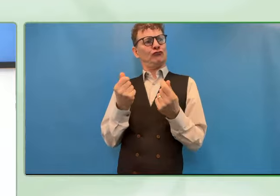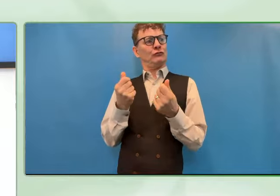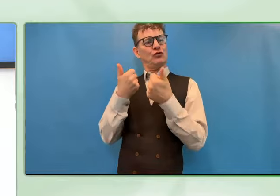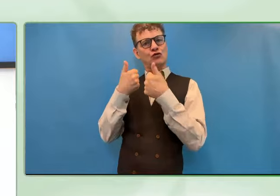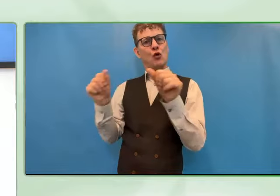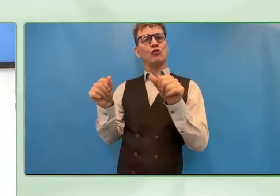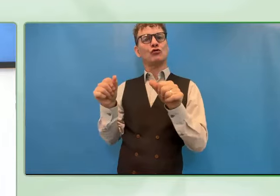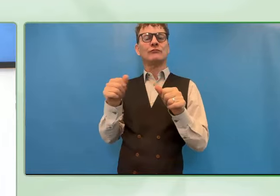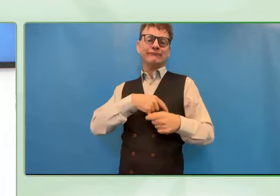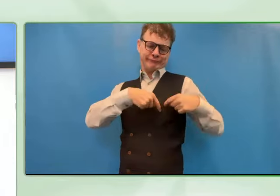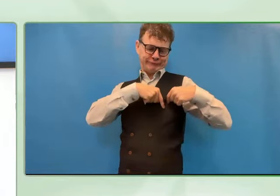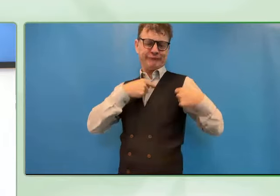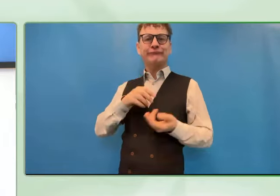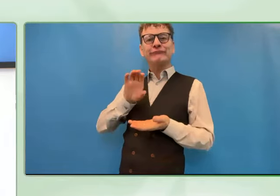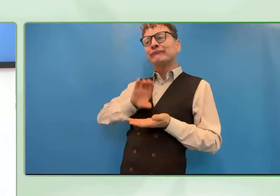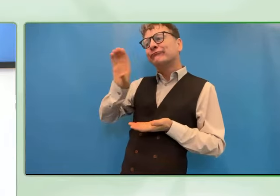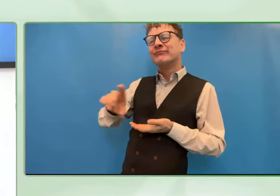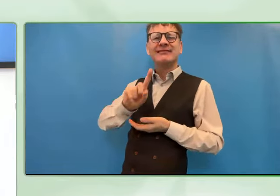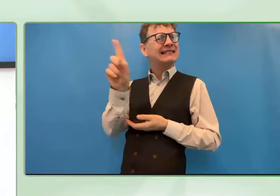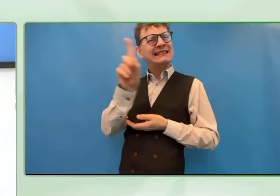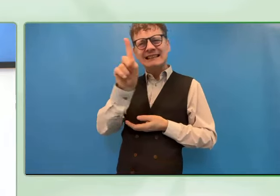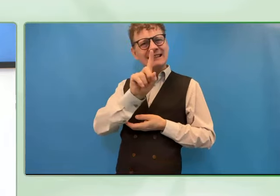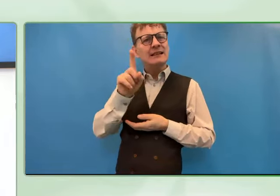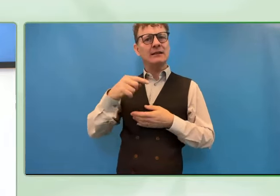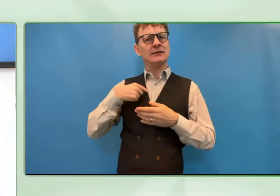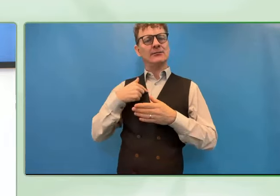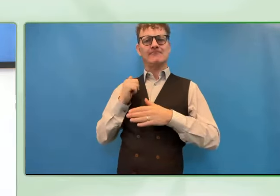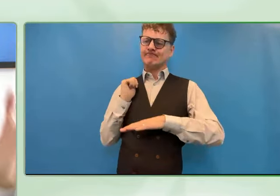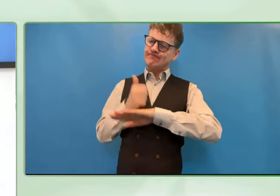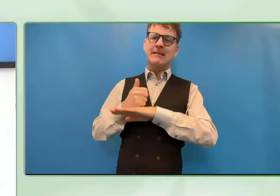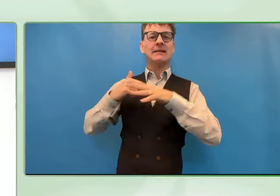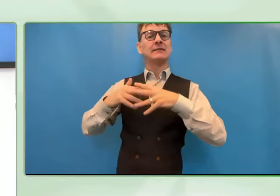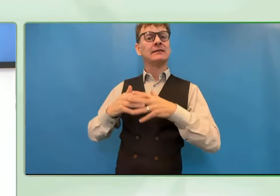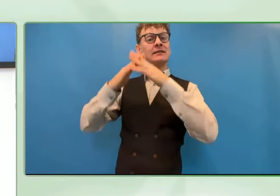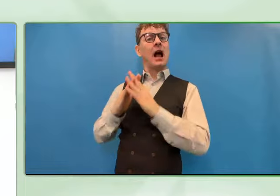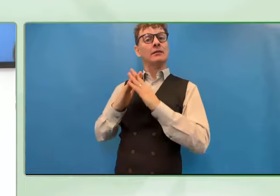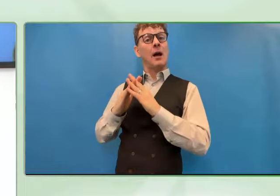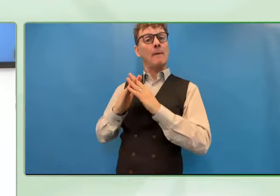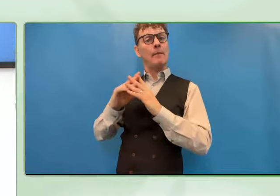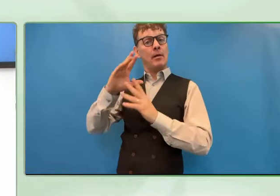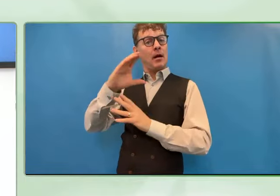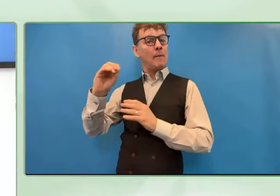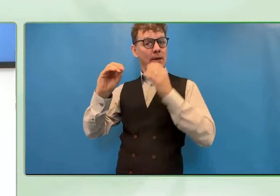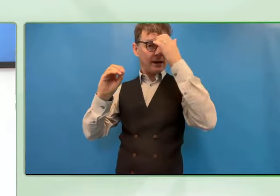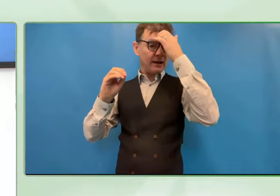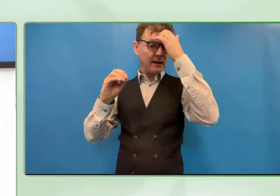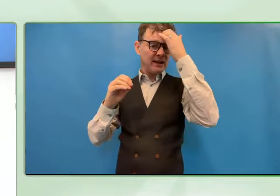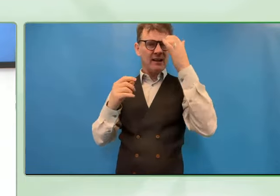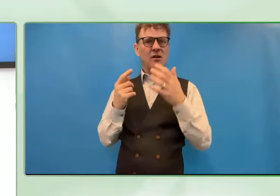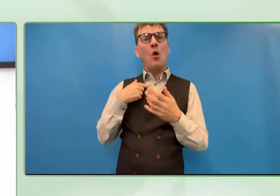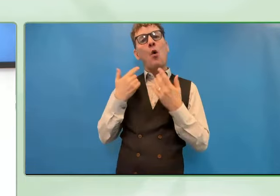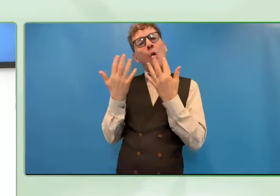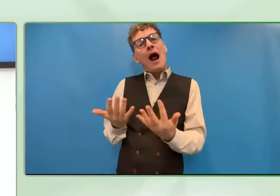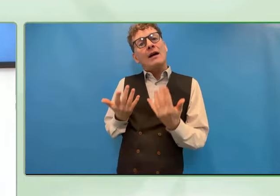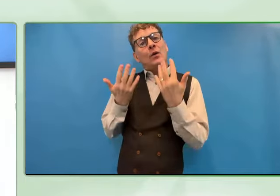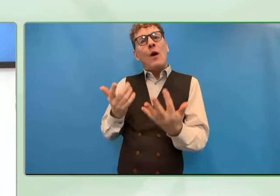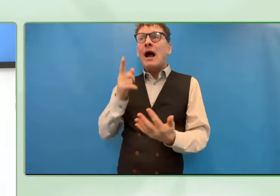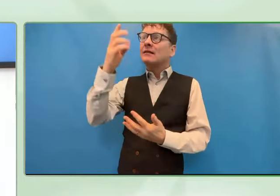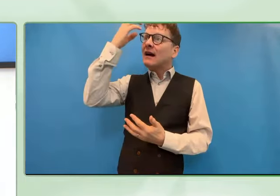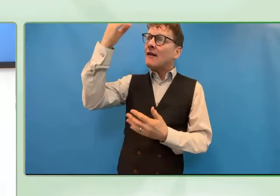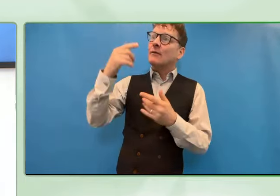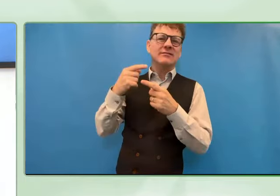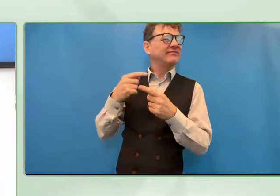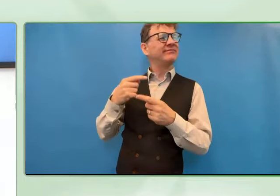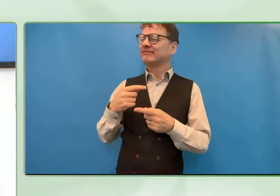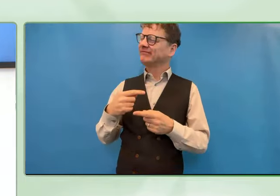thought, so let us put in some startup here, and let us, instead of waiting for somebody to do it, let us do it ourselves. And that is where RampMyCity came in, and